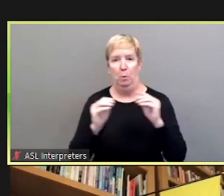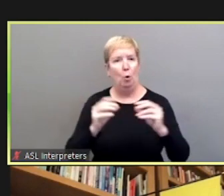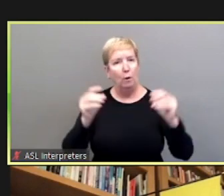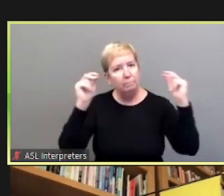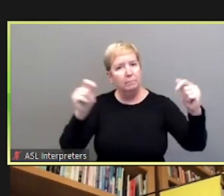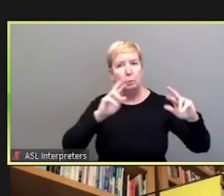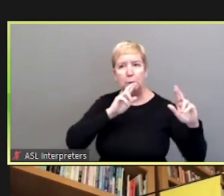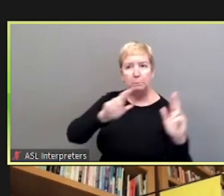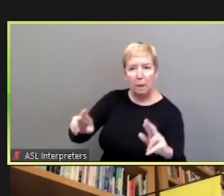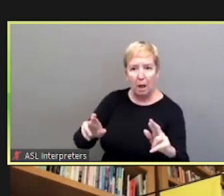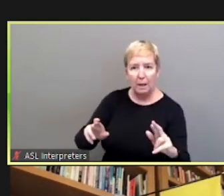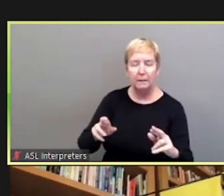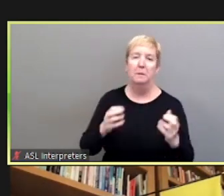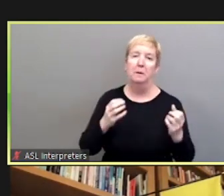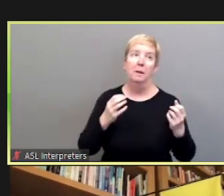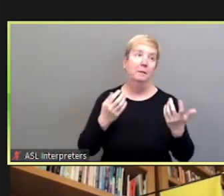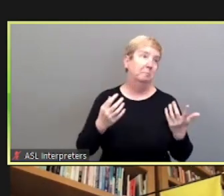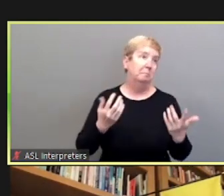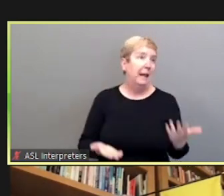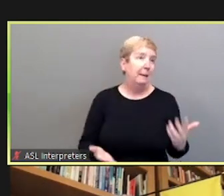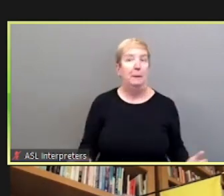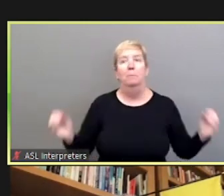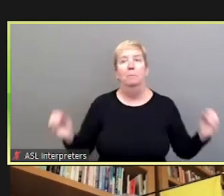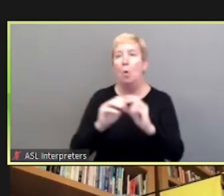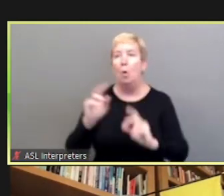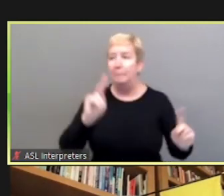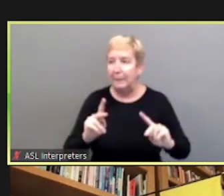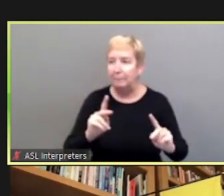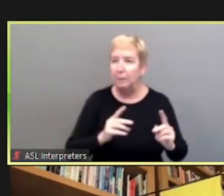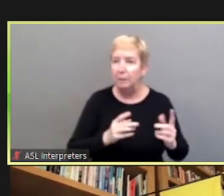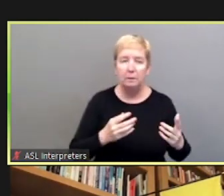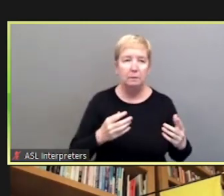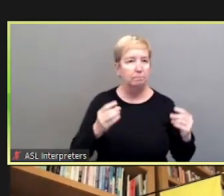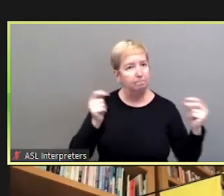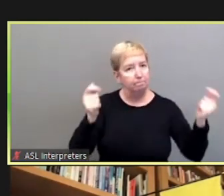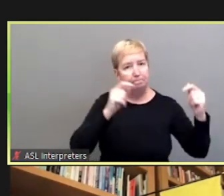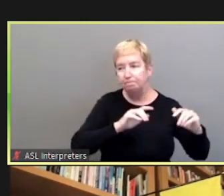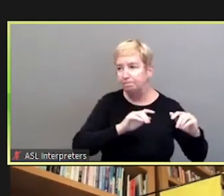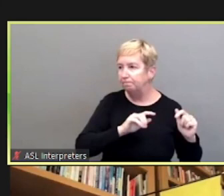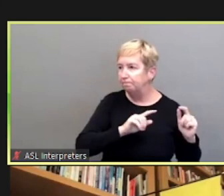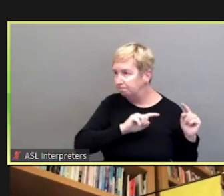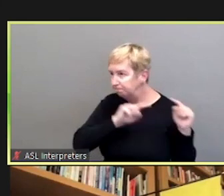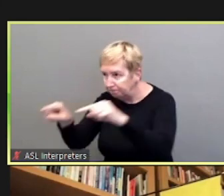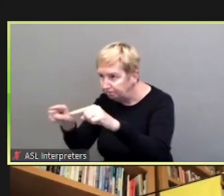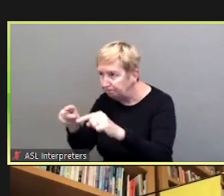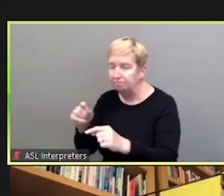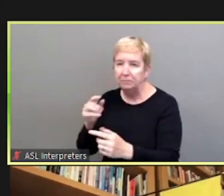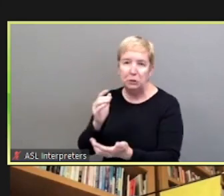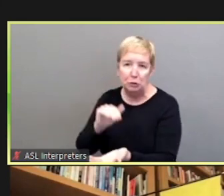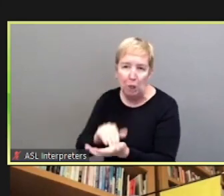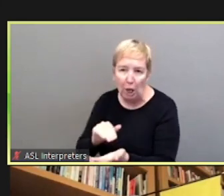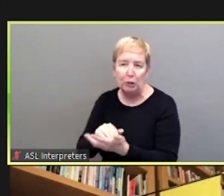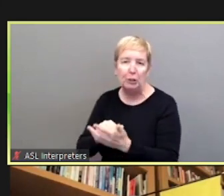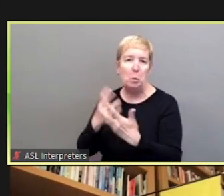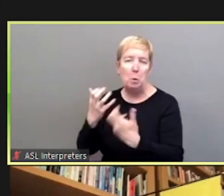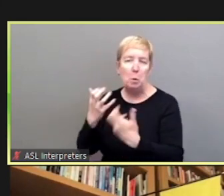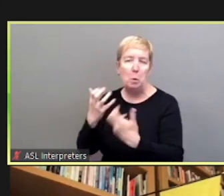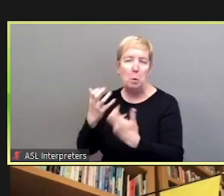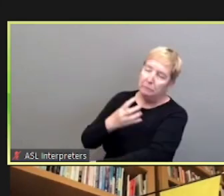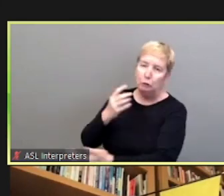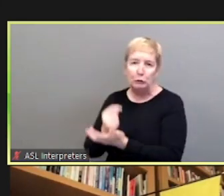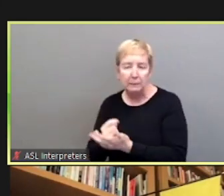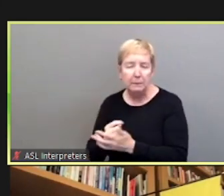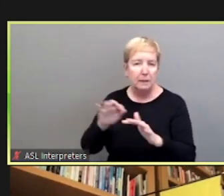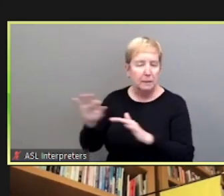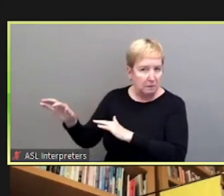and more of us responded to getting treatment for a positive COVID test with symptoms and a risk factor. And I'll show